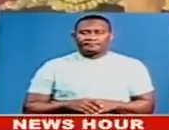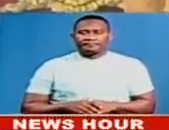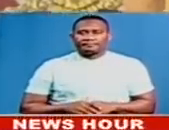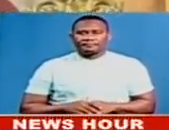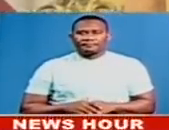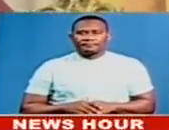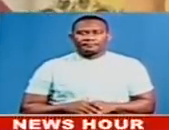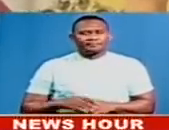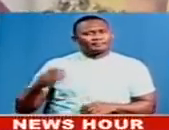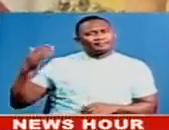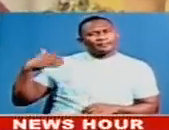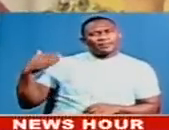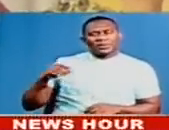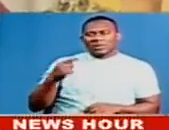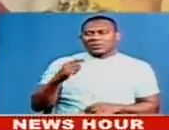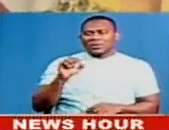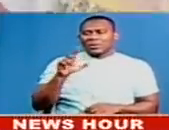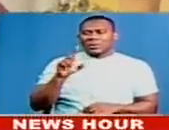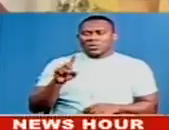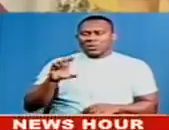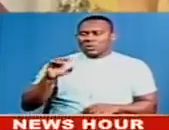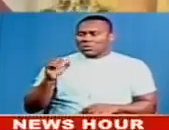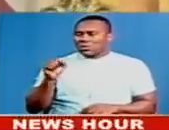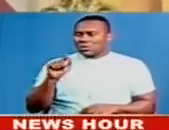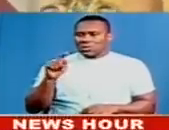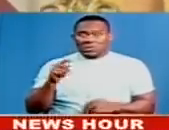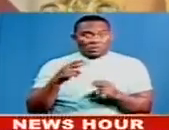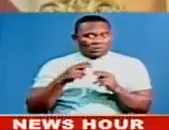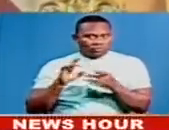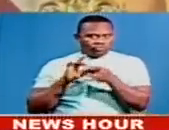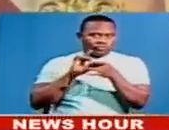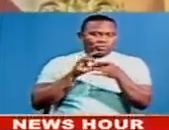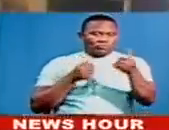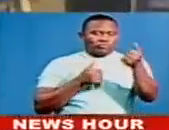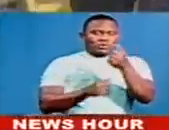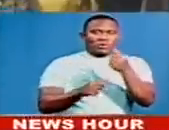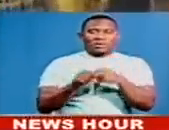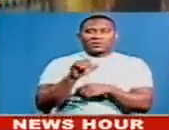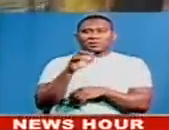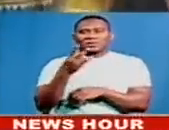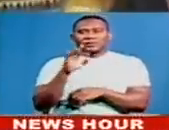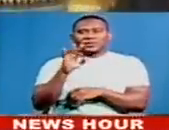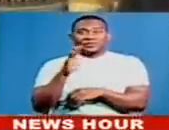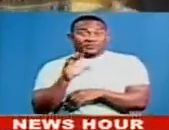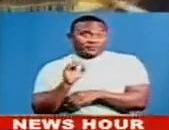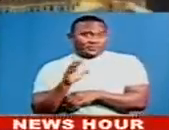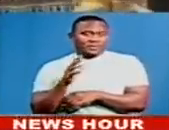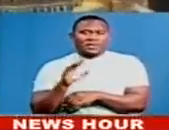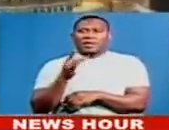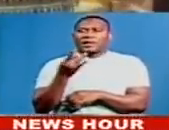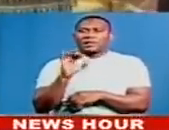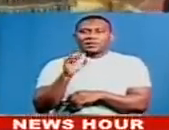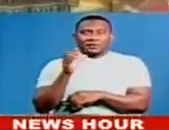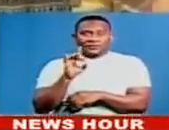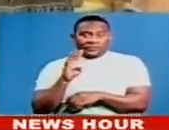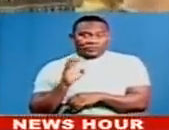The then Gold Coast was made a Danish colony in 1750 during the slave trade. In 1814, the Danish government sold its